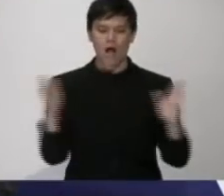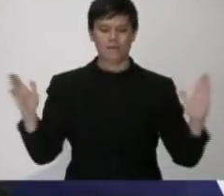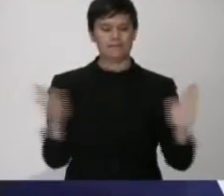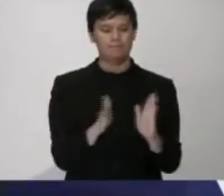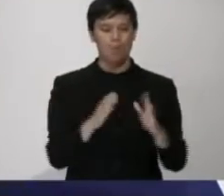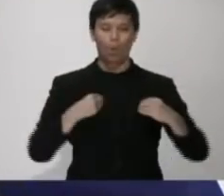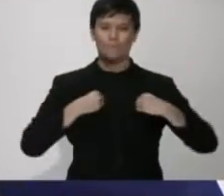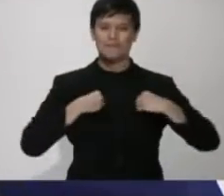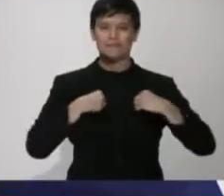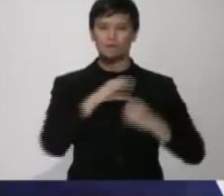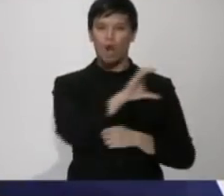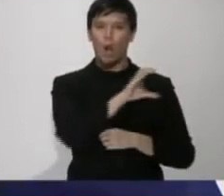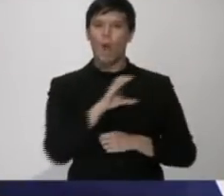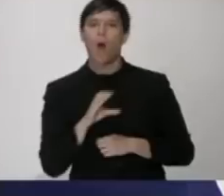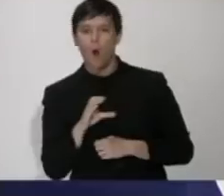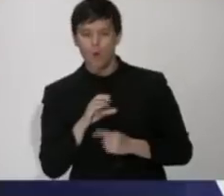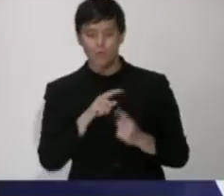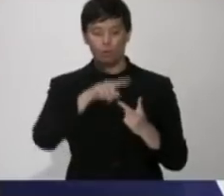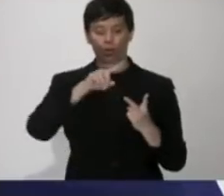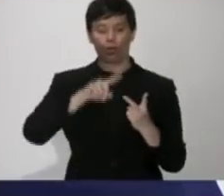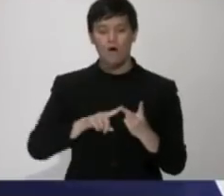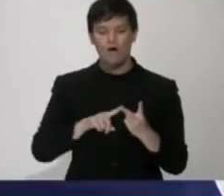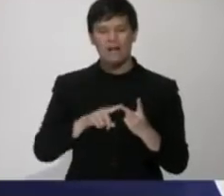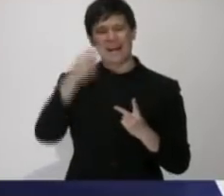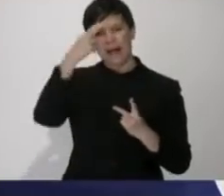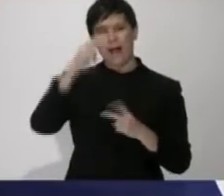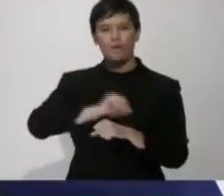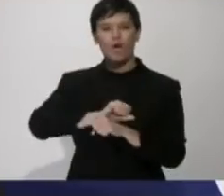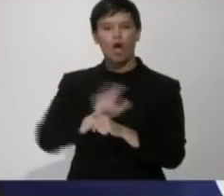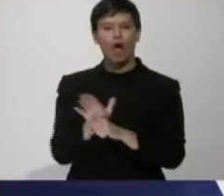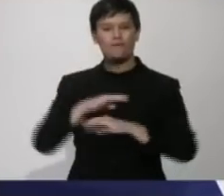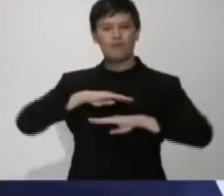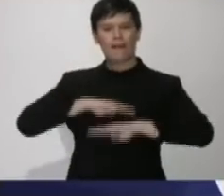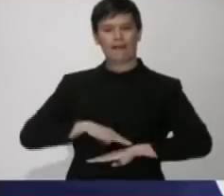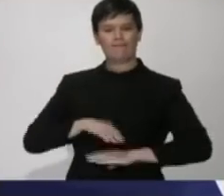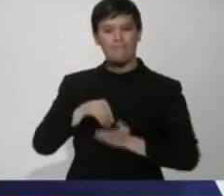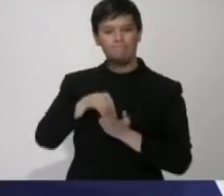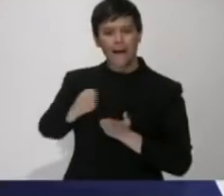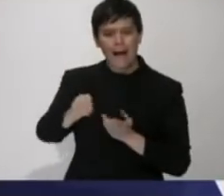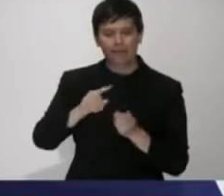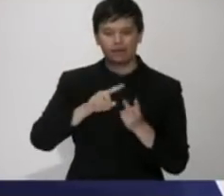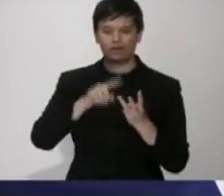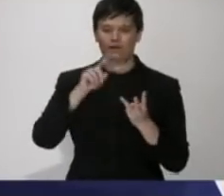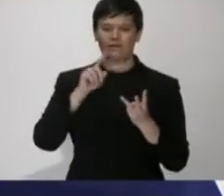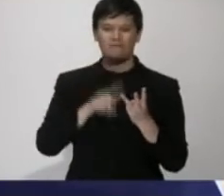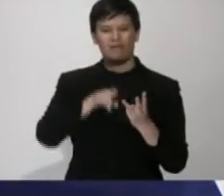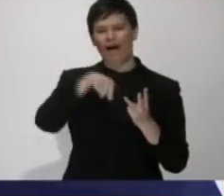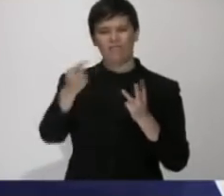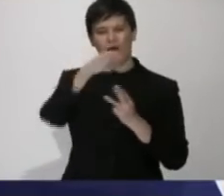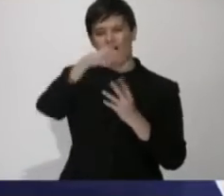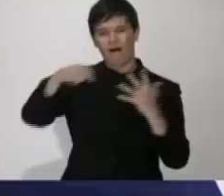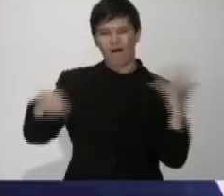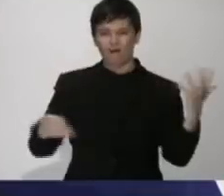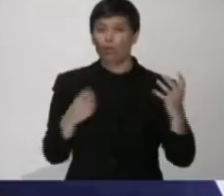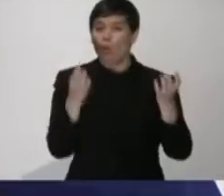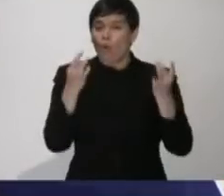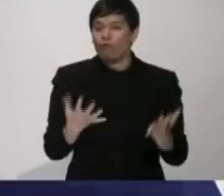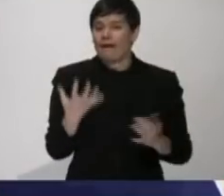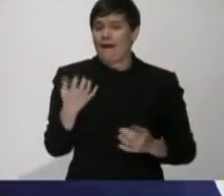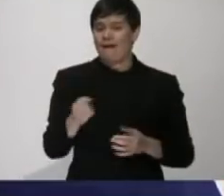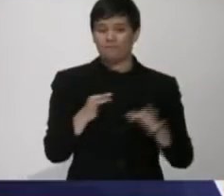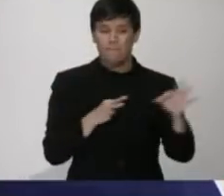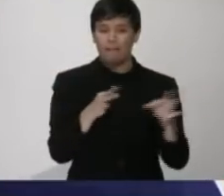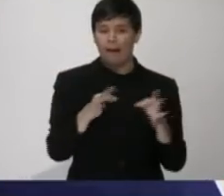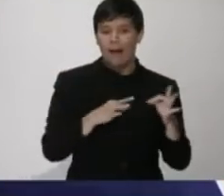payment, further work that we're going to be doing around the business finance guarantee scheme. All of those schemes are in existence. So we do just want to see what